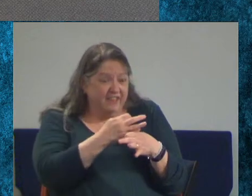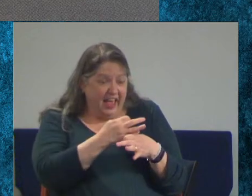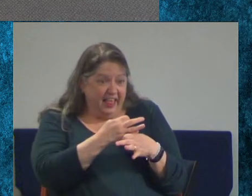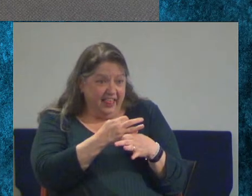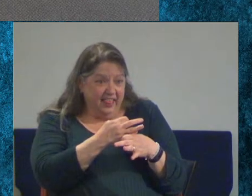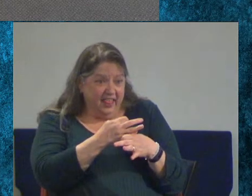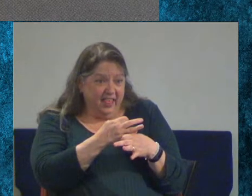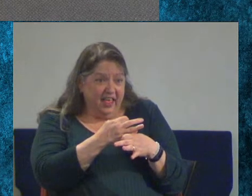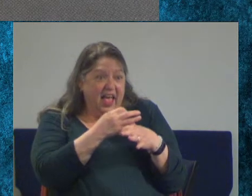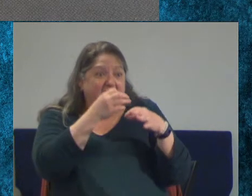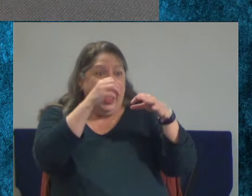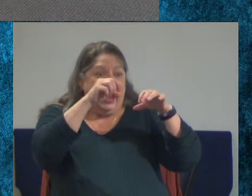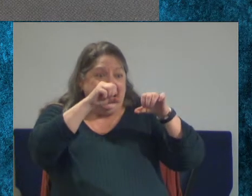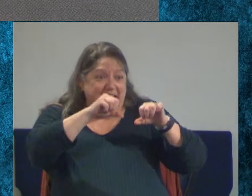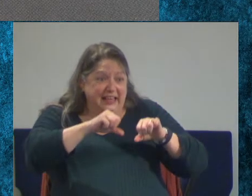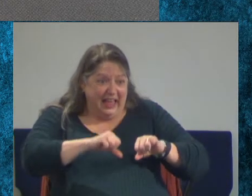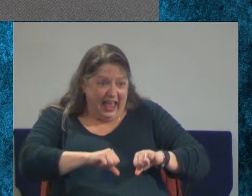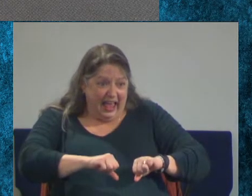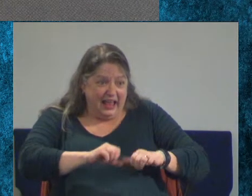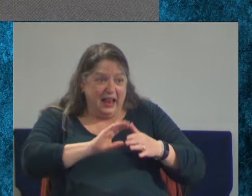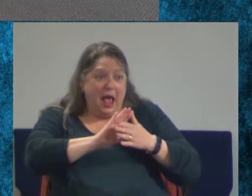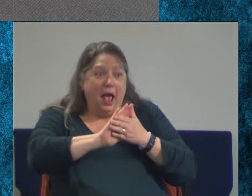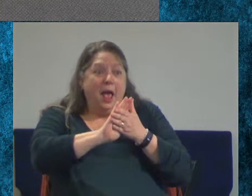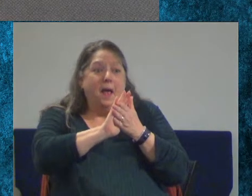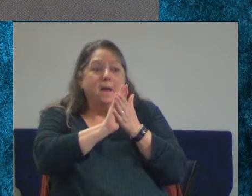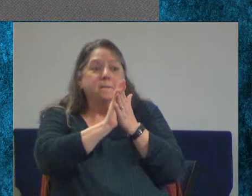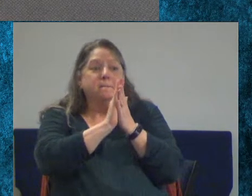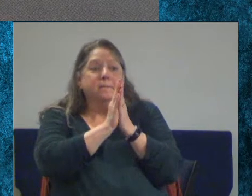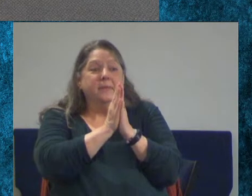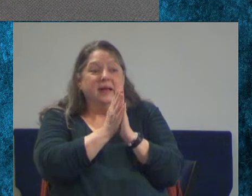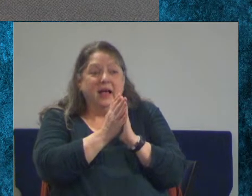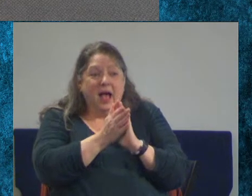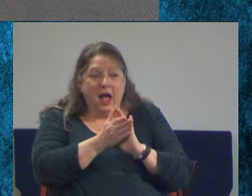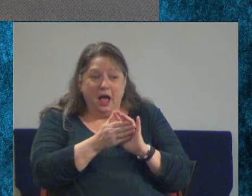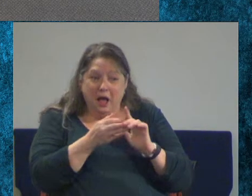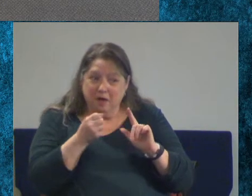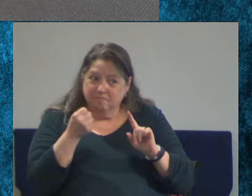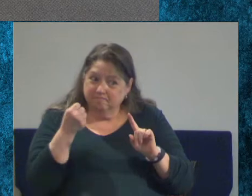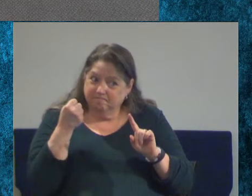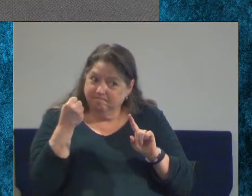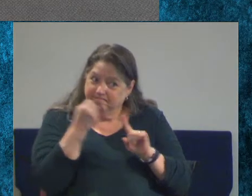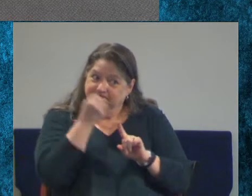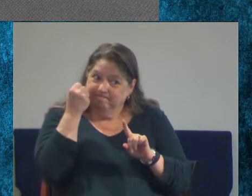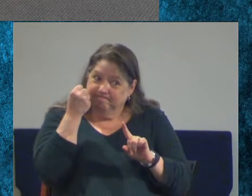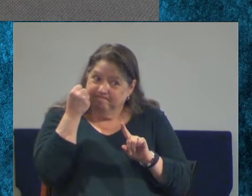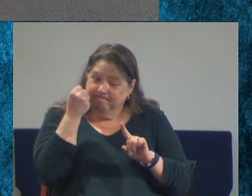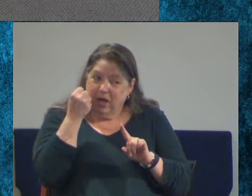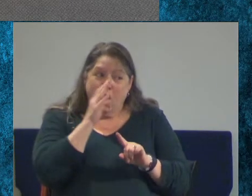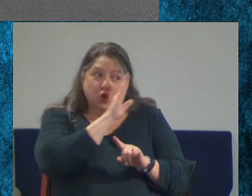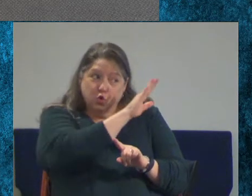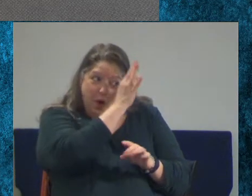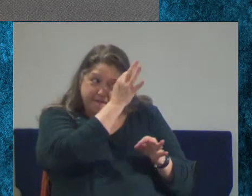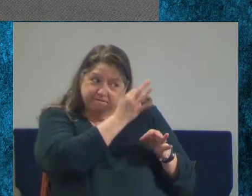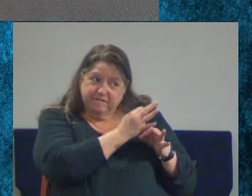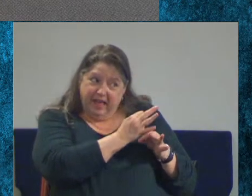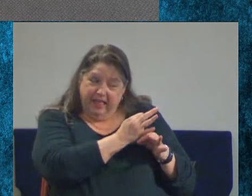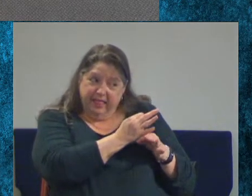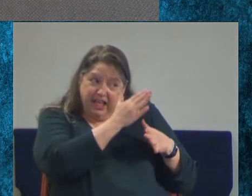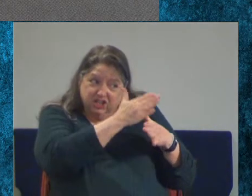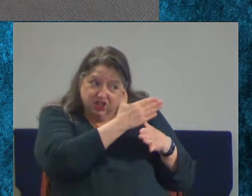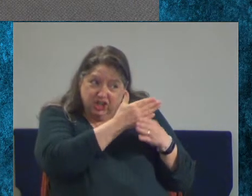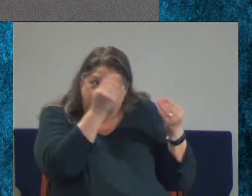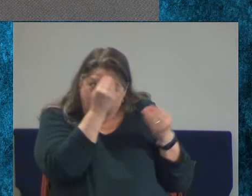become effective. Notice the choosing, the words he chooses, that the faith, your faith, the sharing of